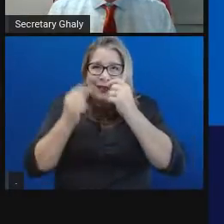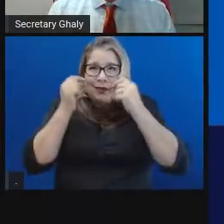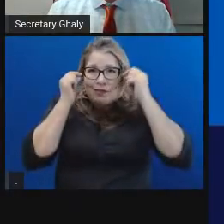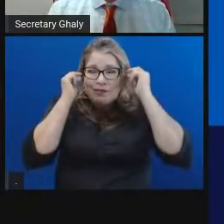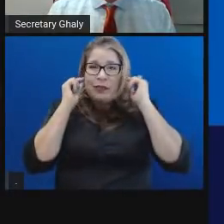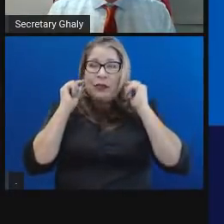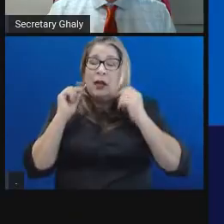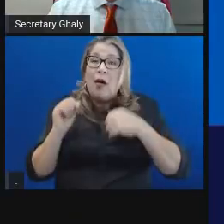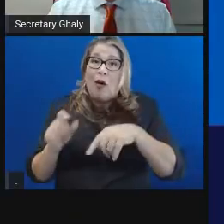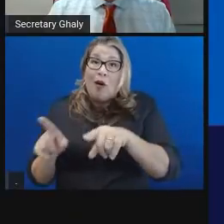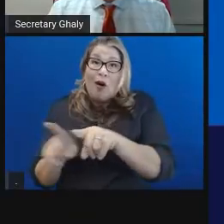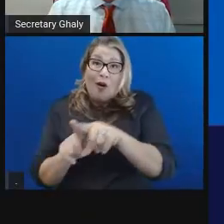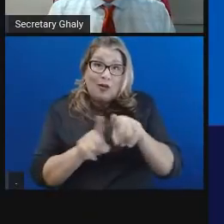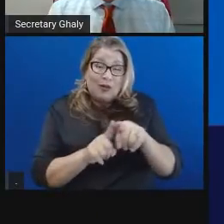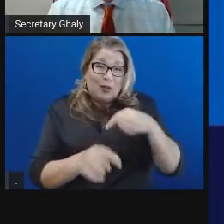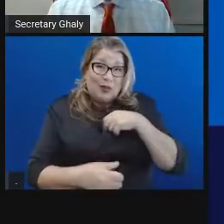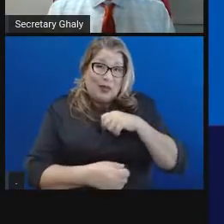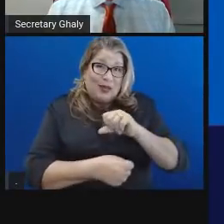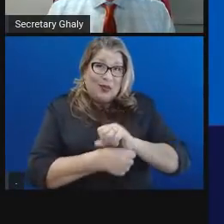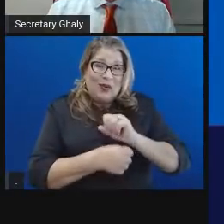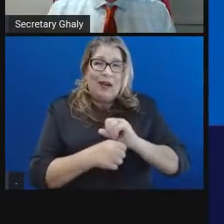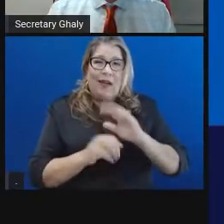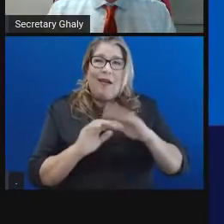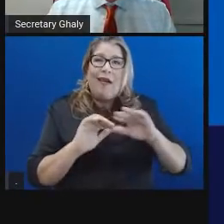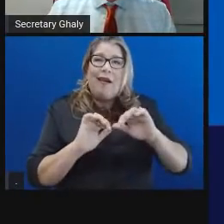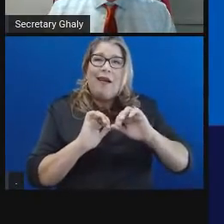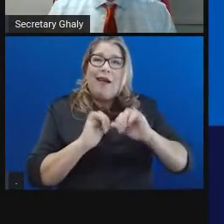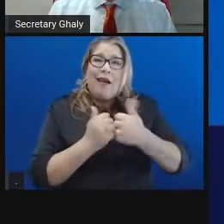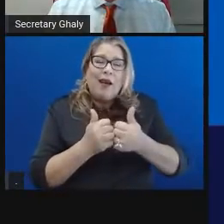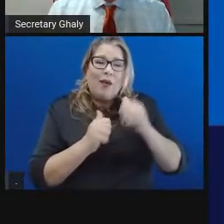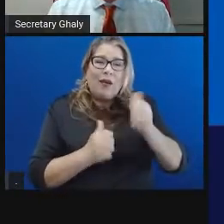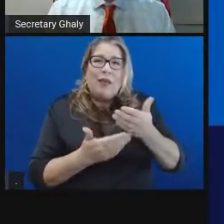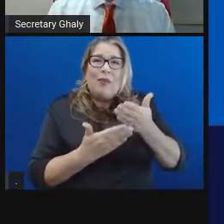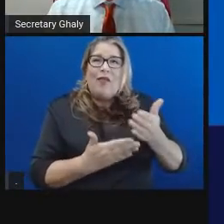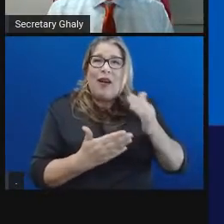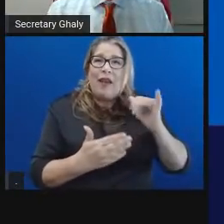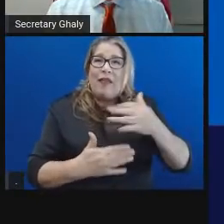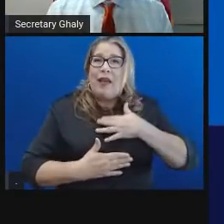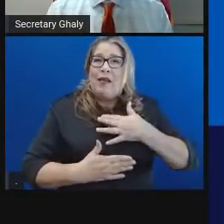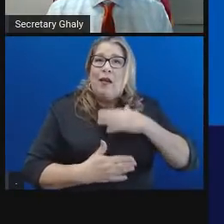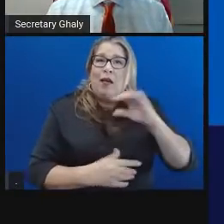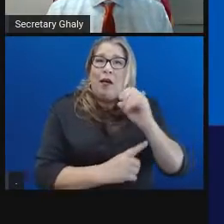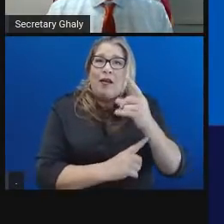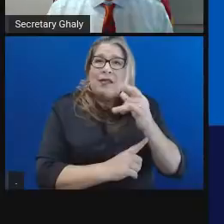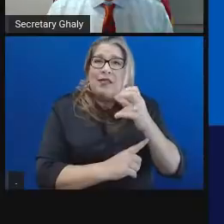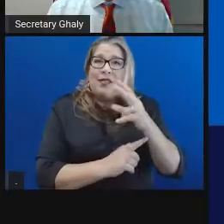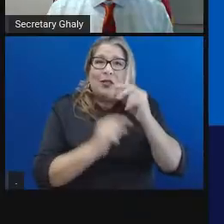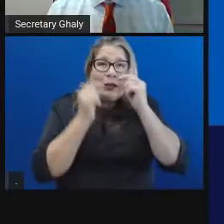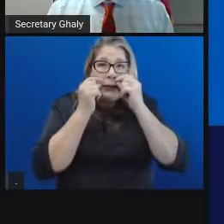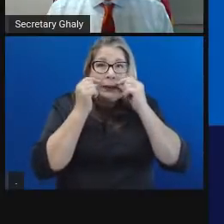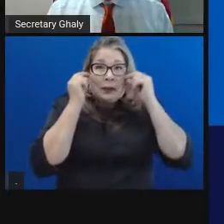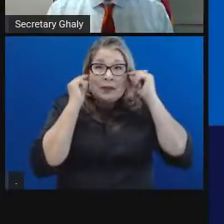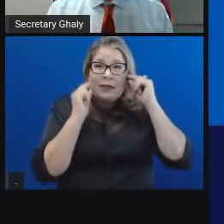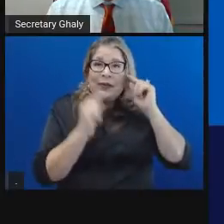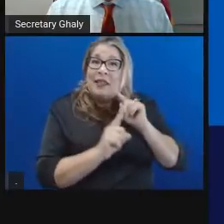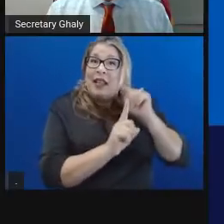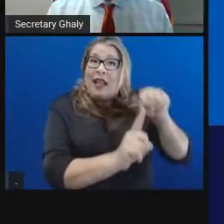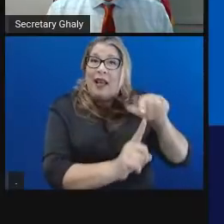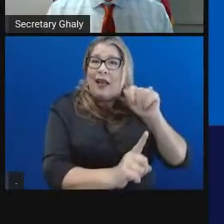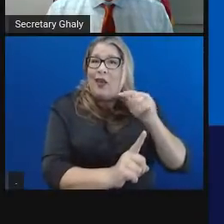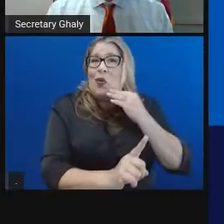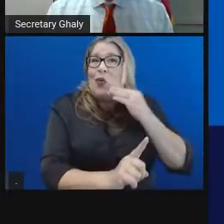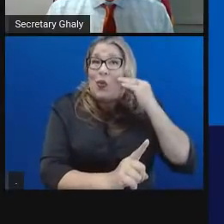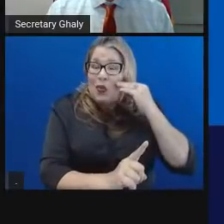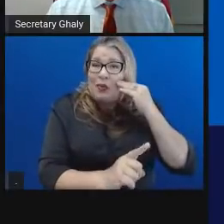oxygen, making sure that we have the canisters and the providers to be able to provide it, so individuals who can go home, safely home